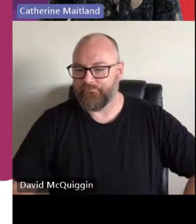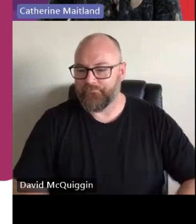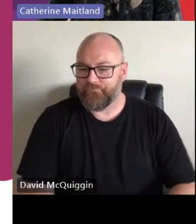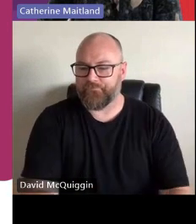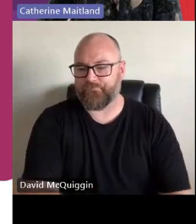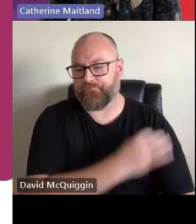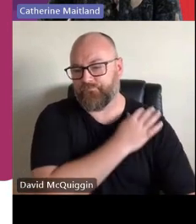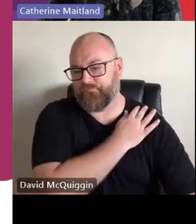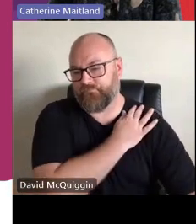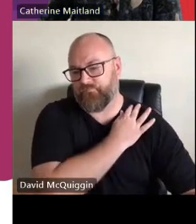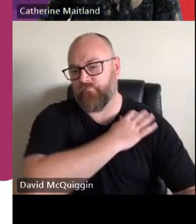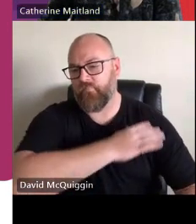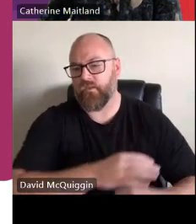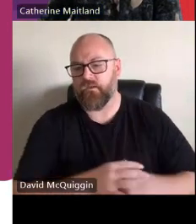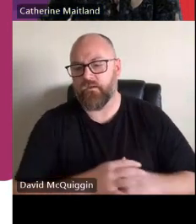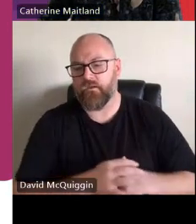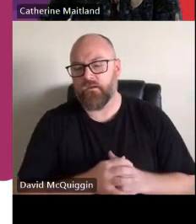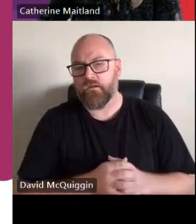lack hard evidence.